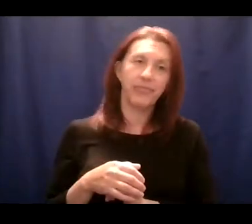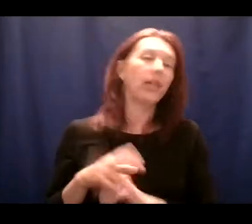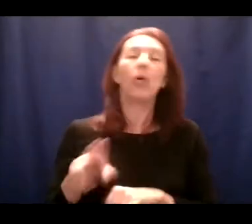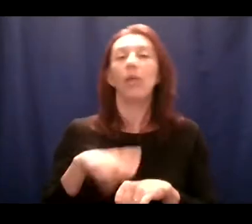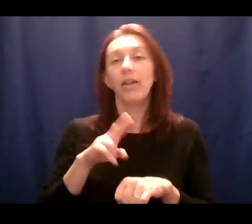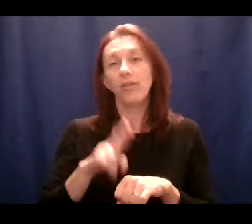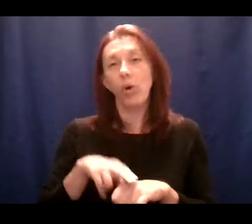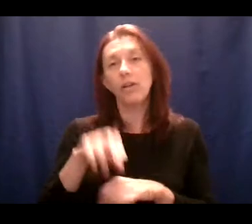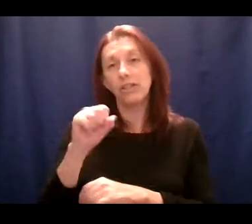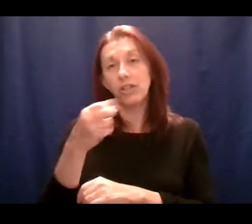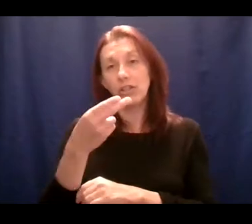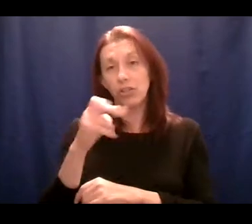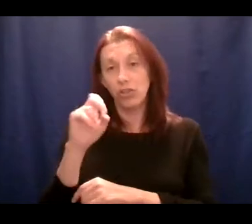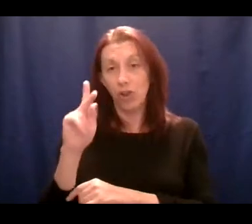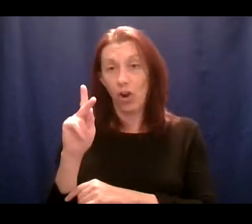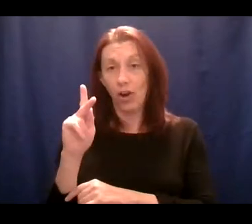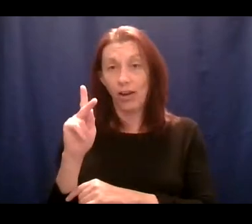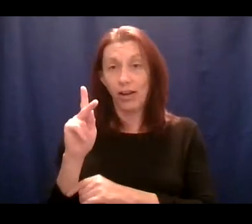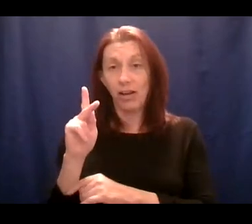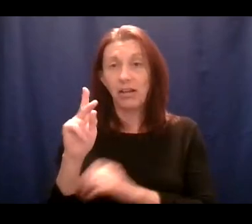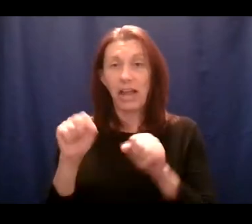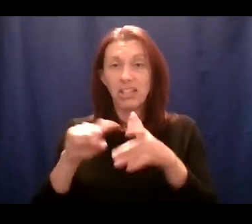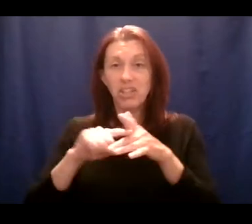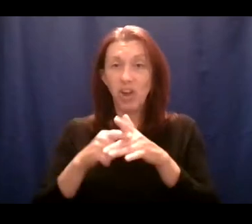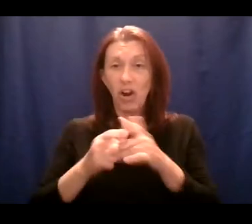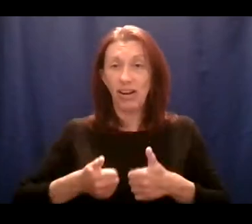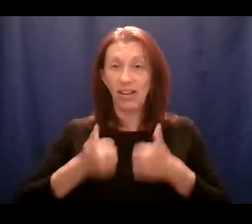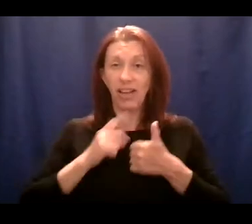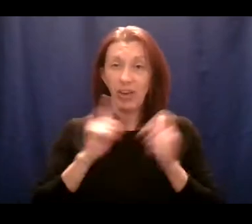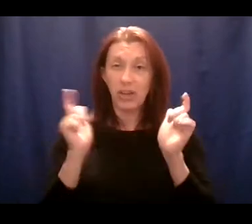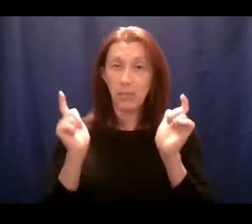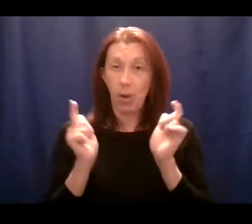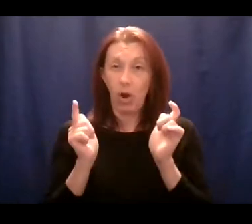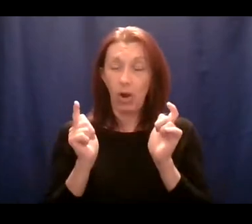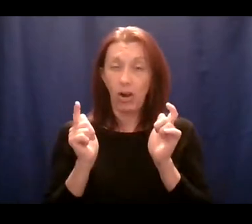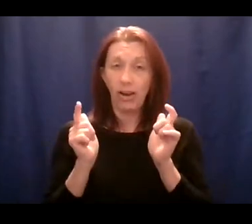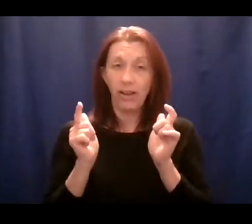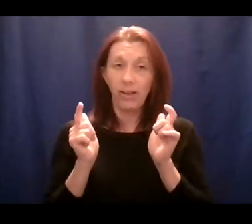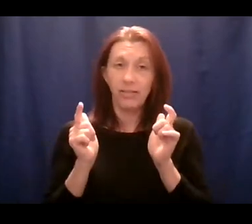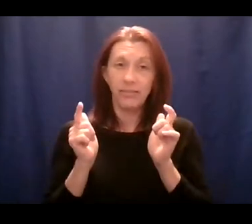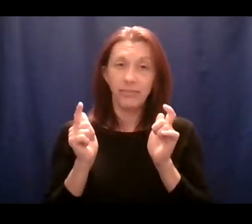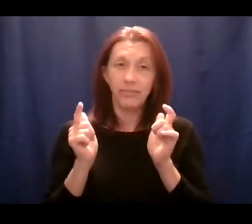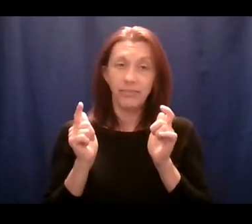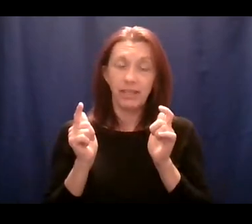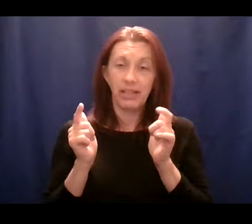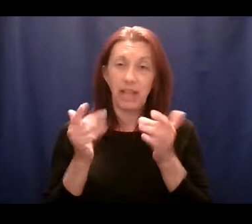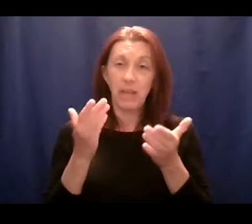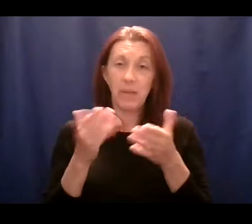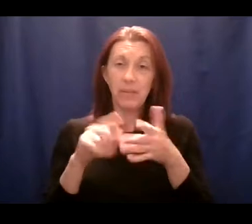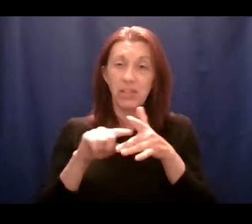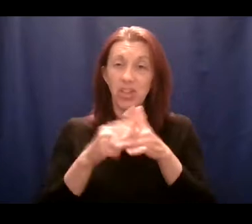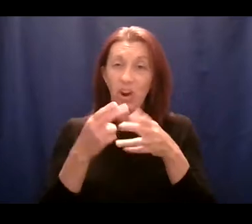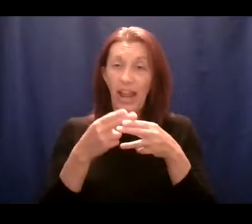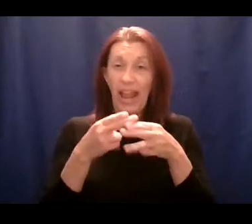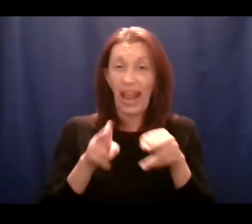that start their life off very small. Sharks can have babies that start life as from eggs, or they can